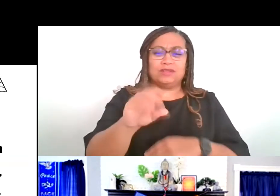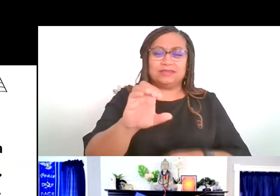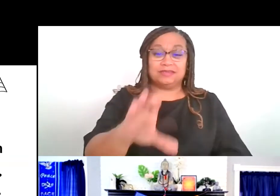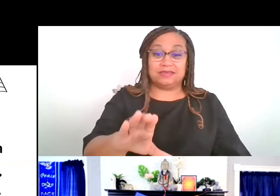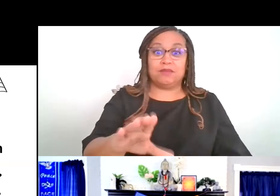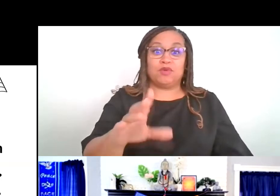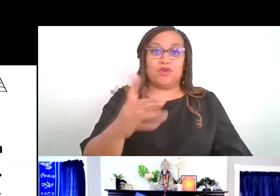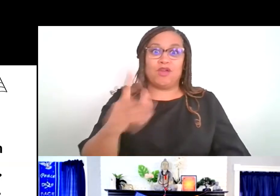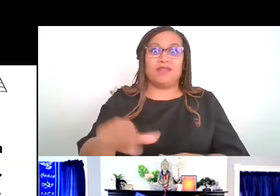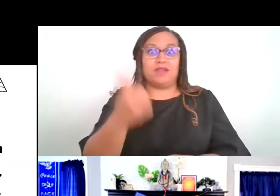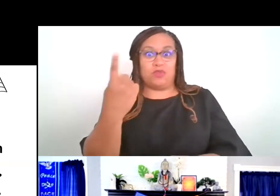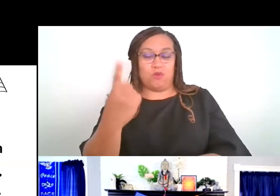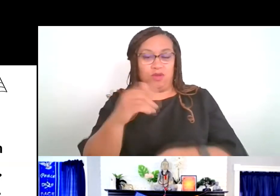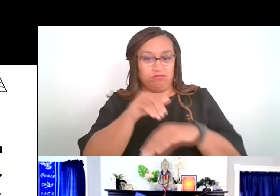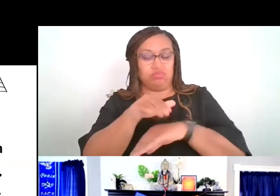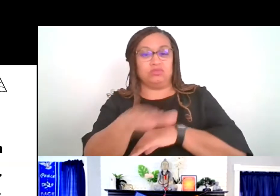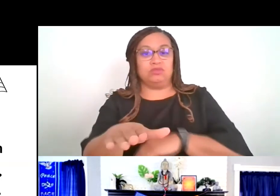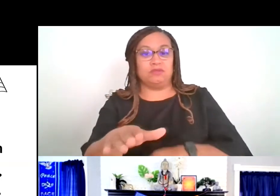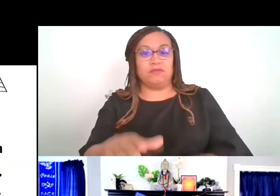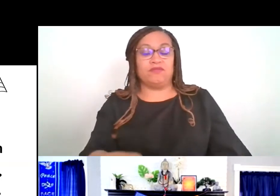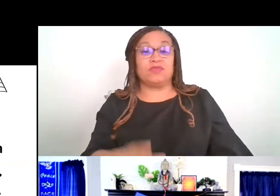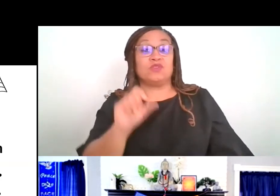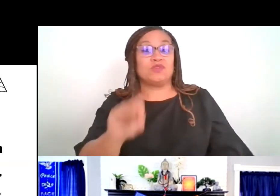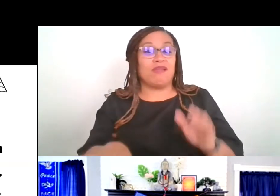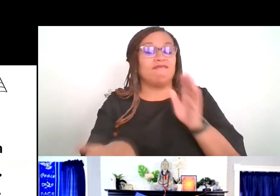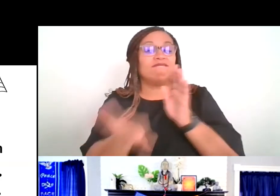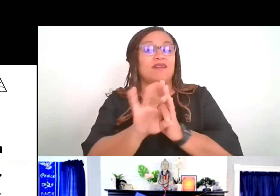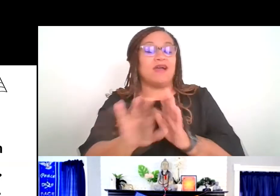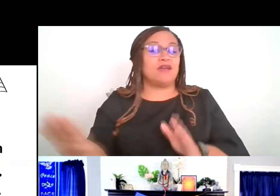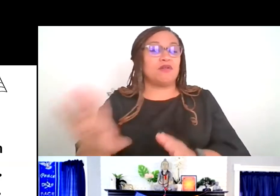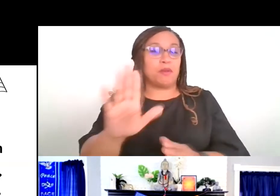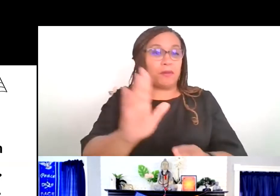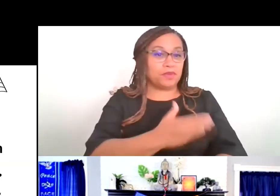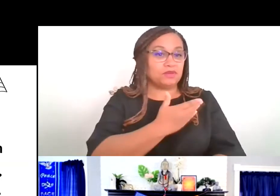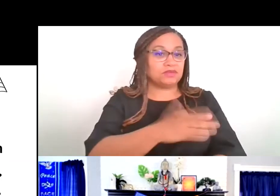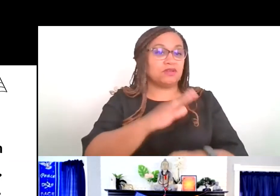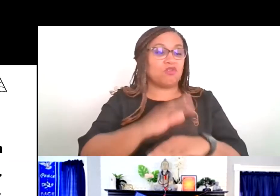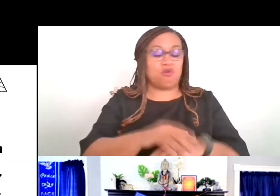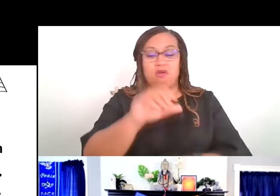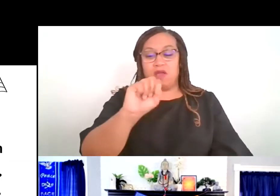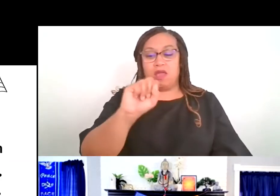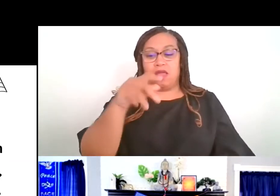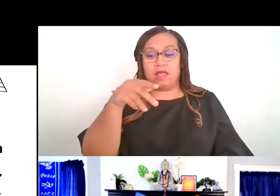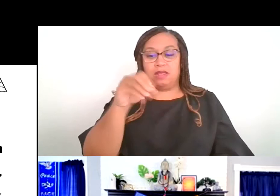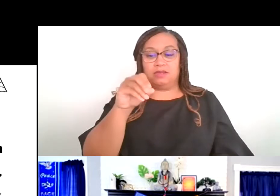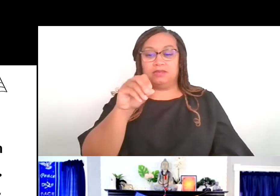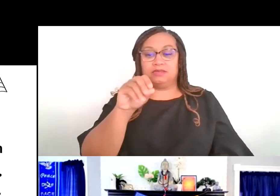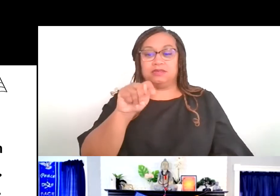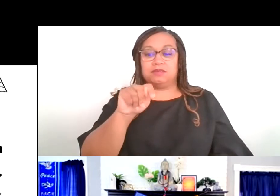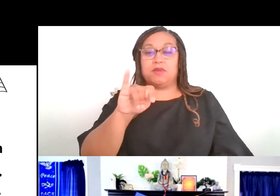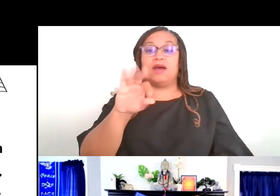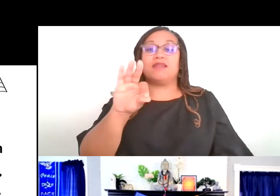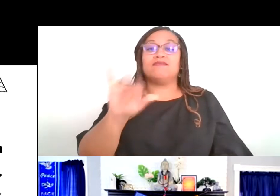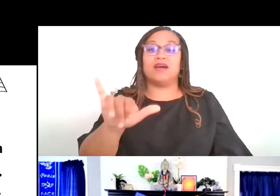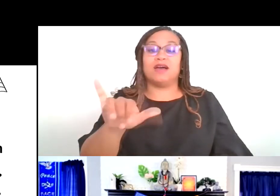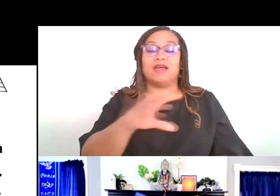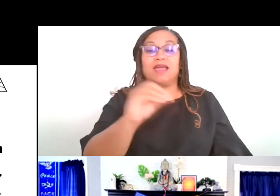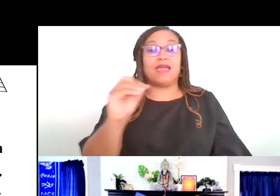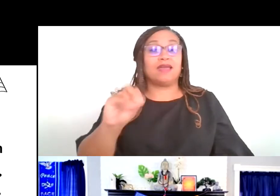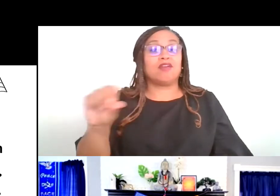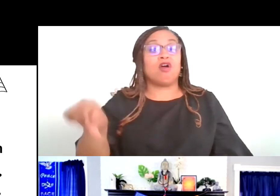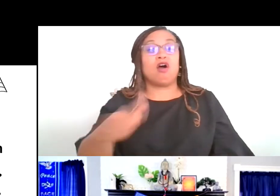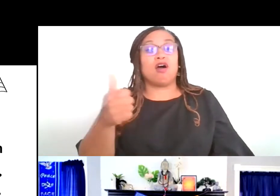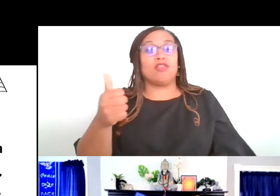be found on Spotify and all other streaming platforms under